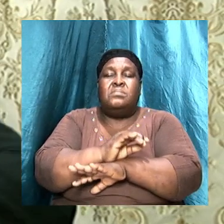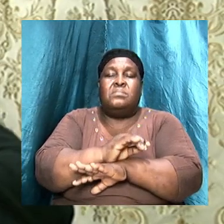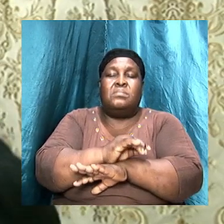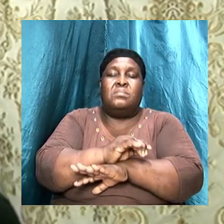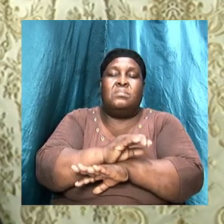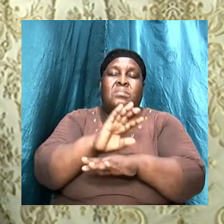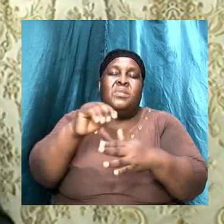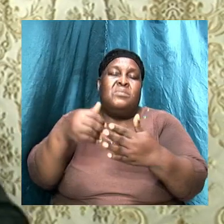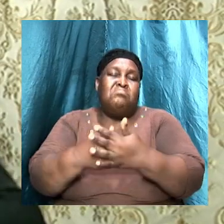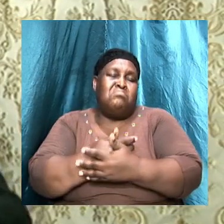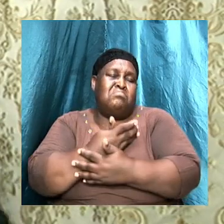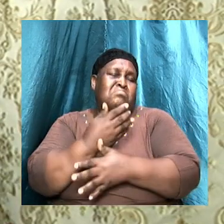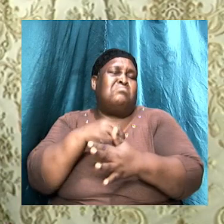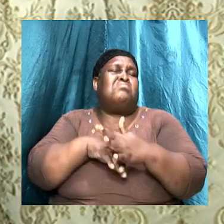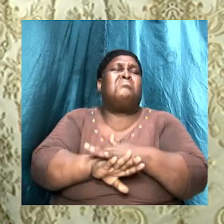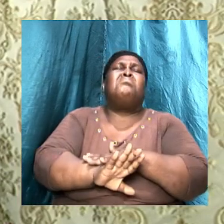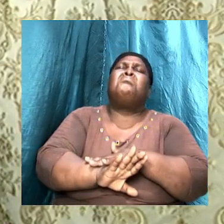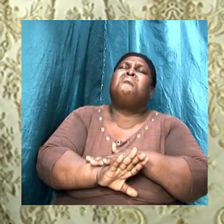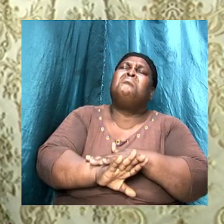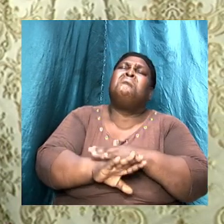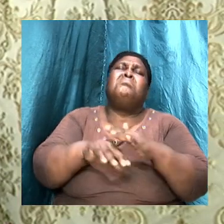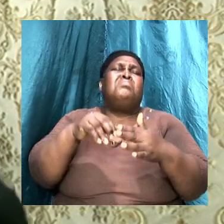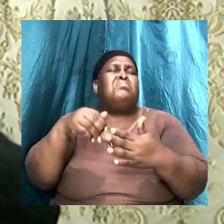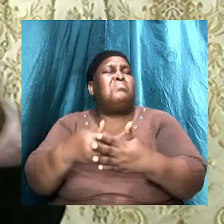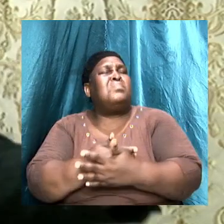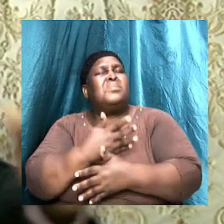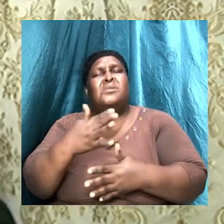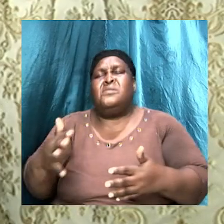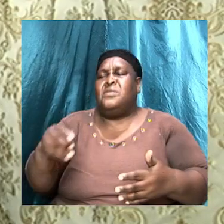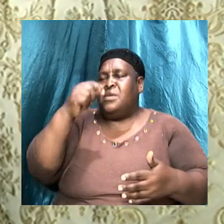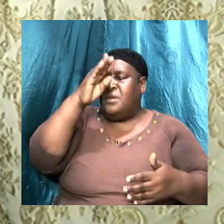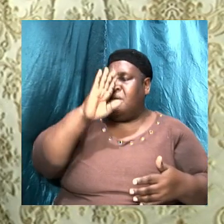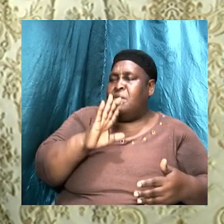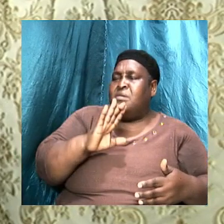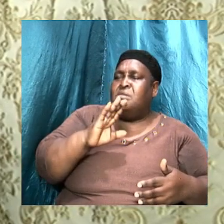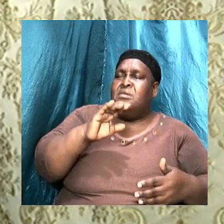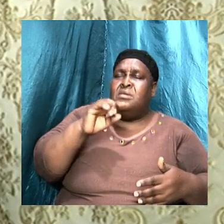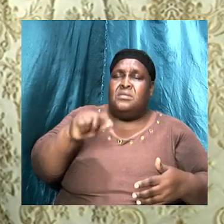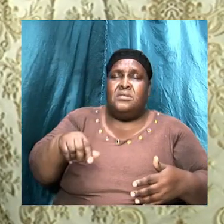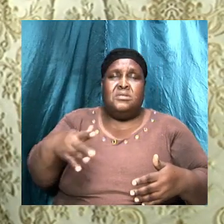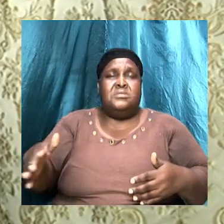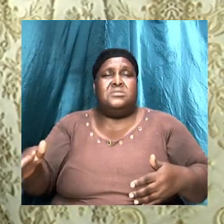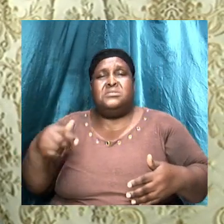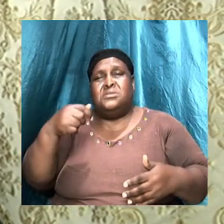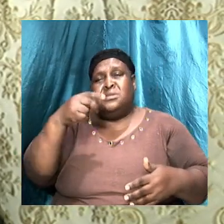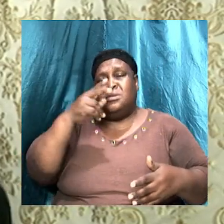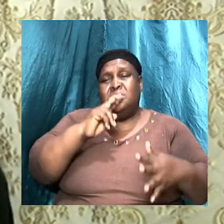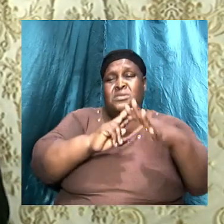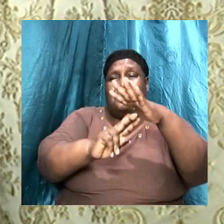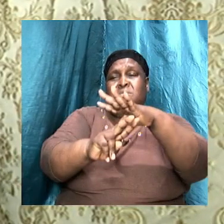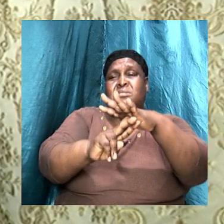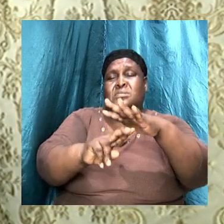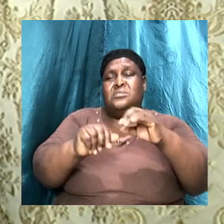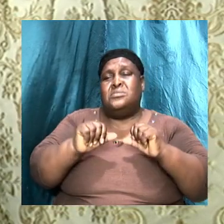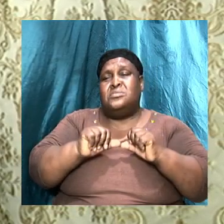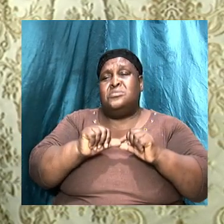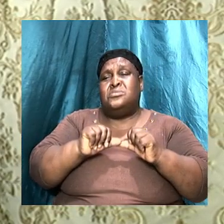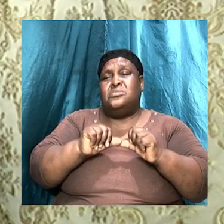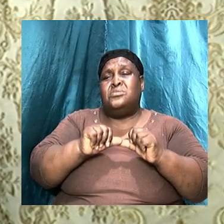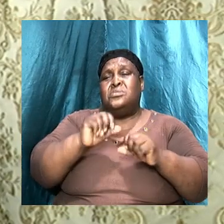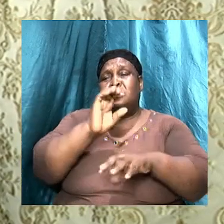a new birth a new thing God was doing this thing that was prophesied was a new thing so the church continued